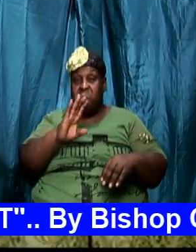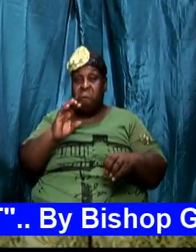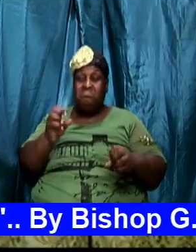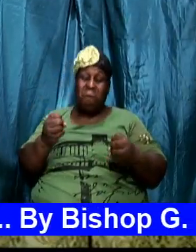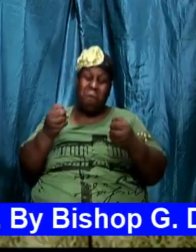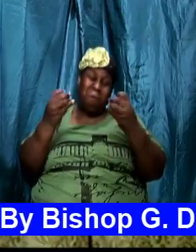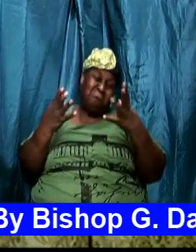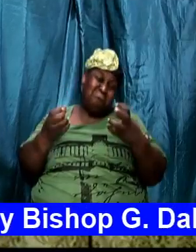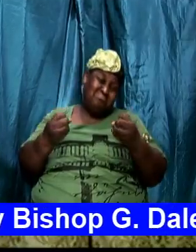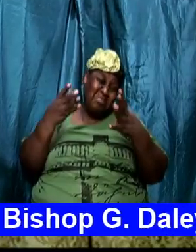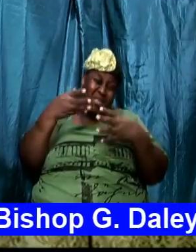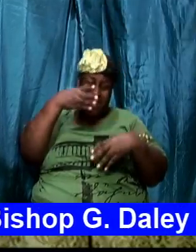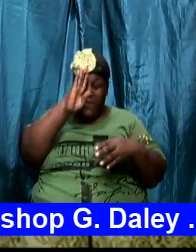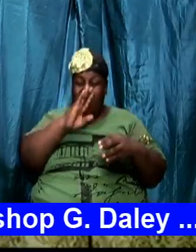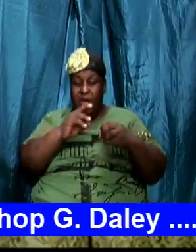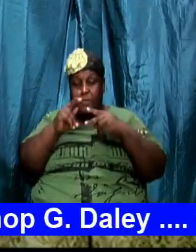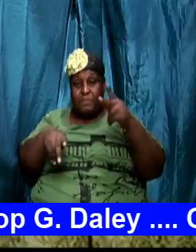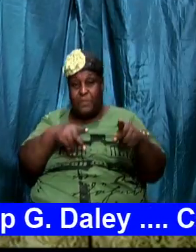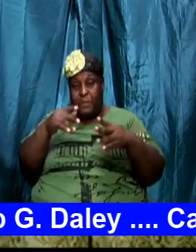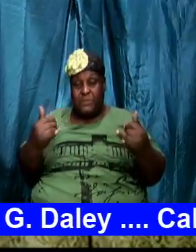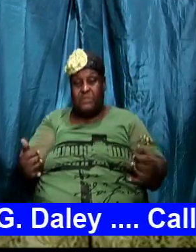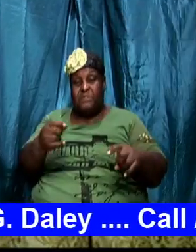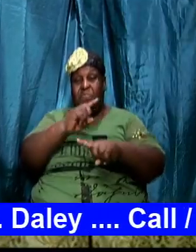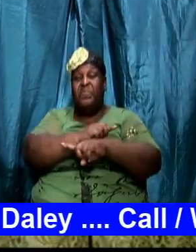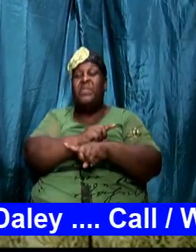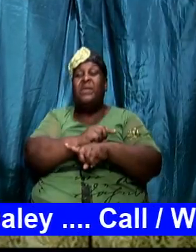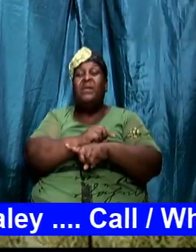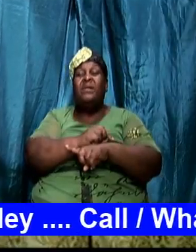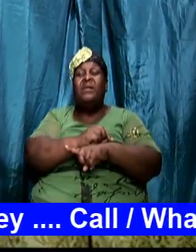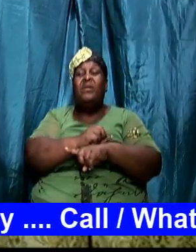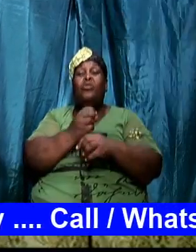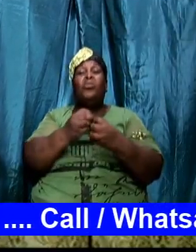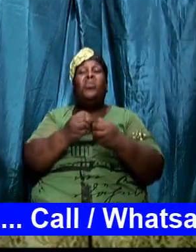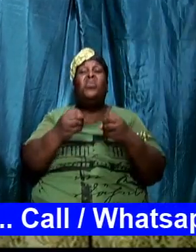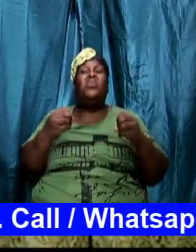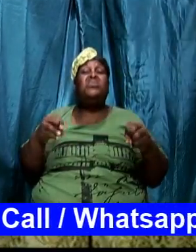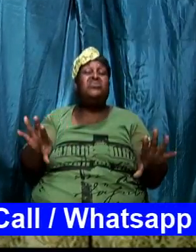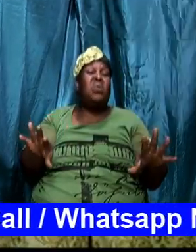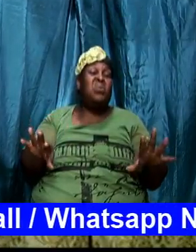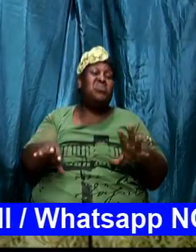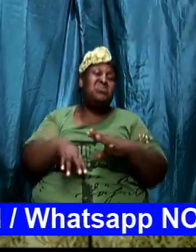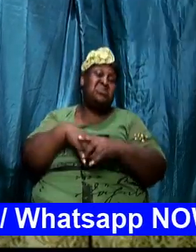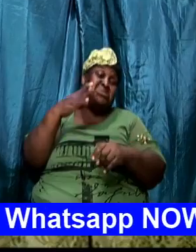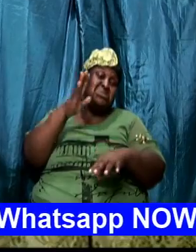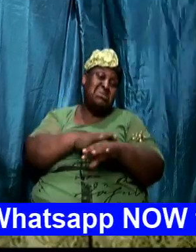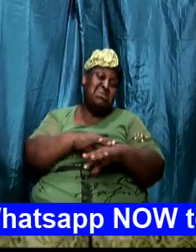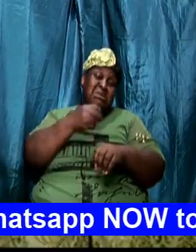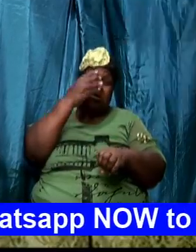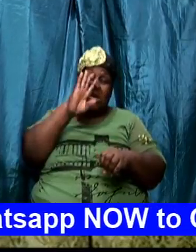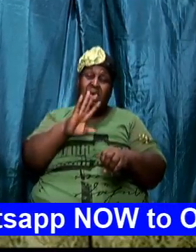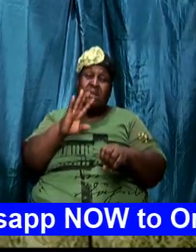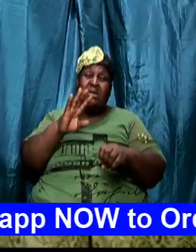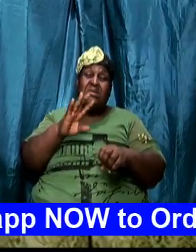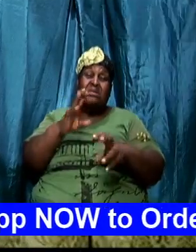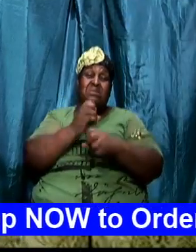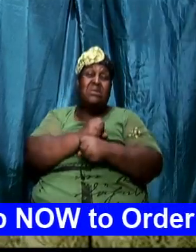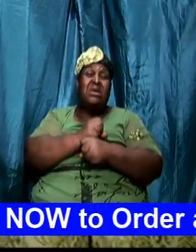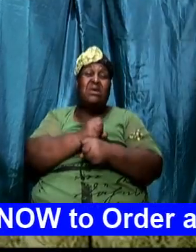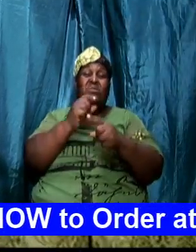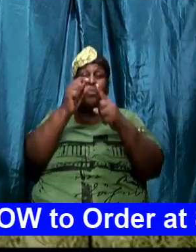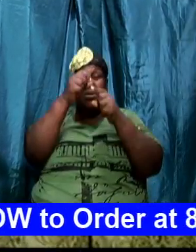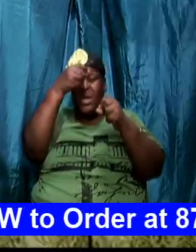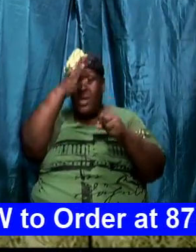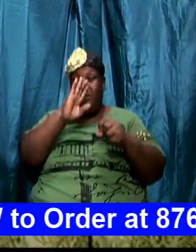are off track simply because they treated the word of God lightly. Simply because they don't read it, they